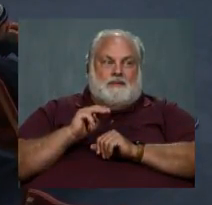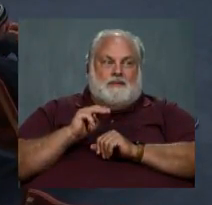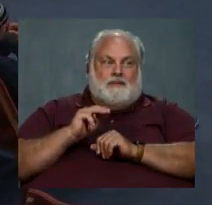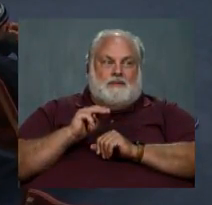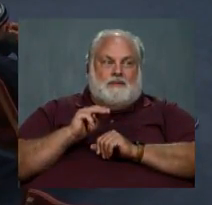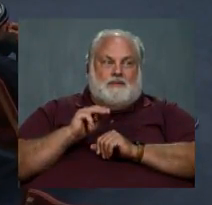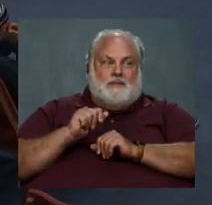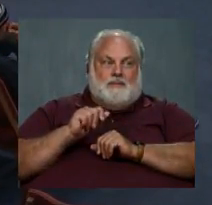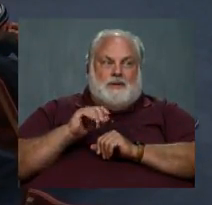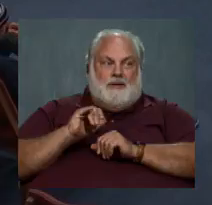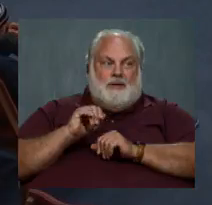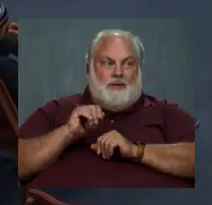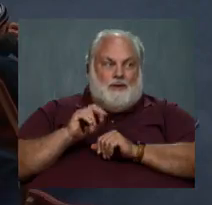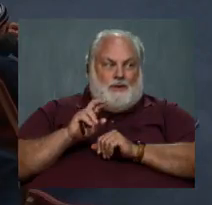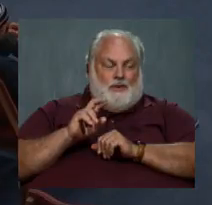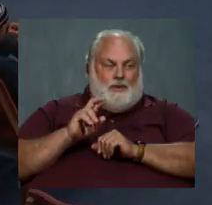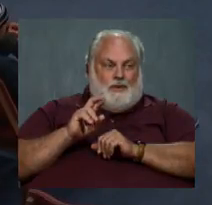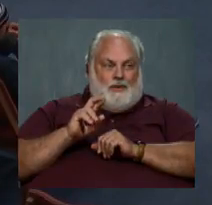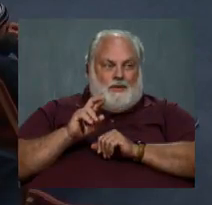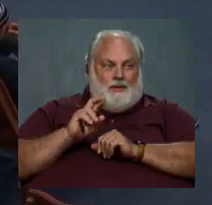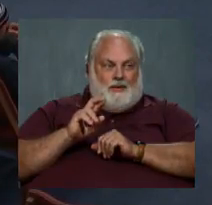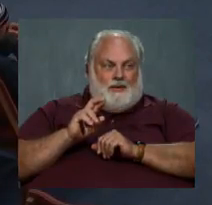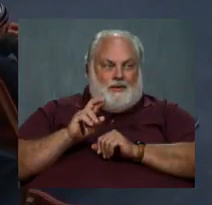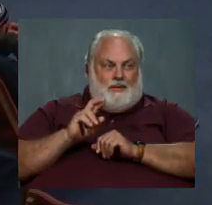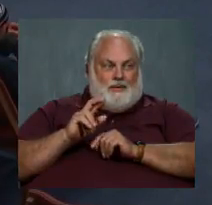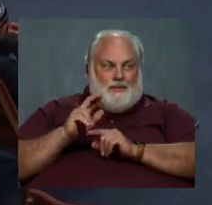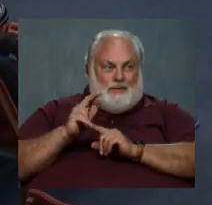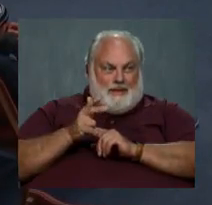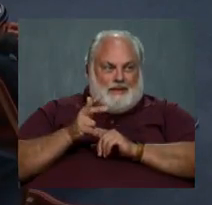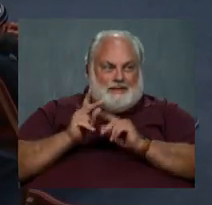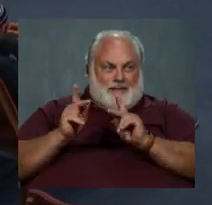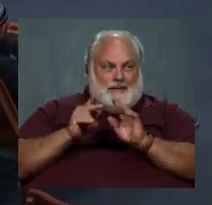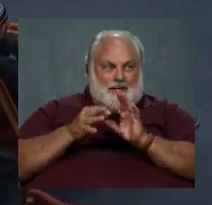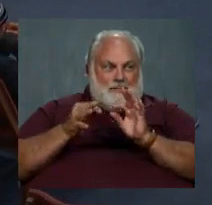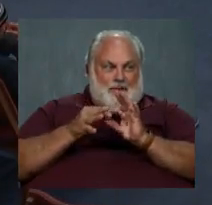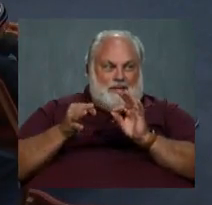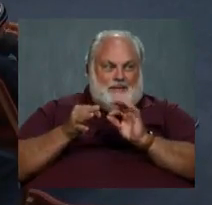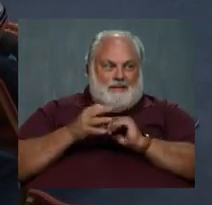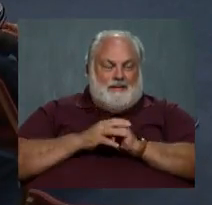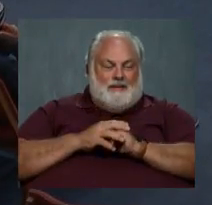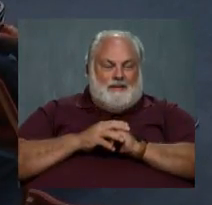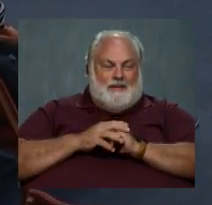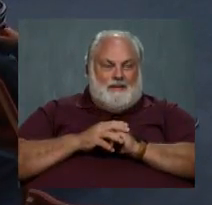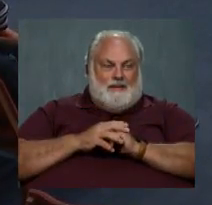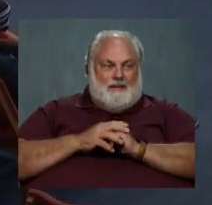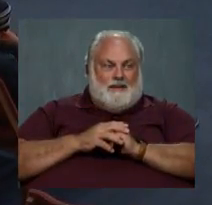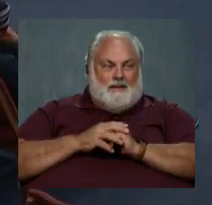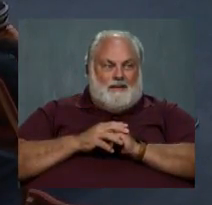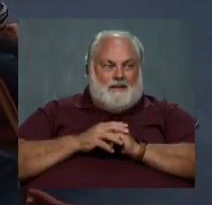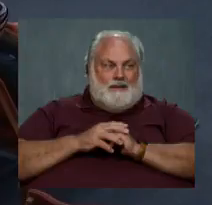Well, then we'll tell Mr. Rule he gets his 3 minutes at Citizen Communications.